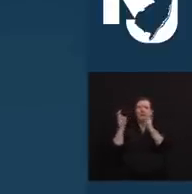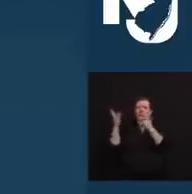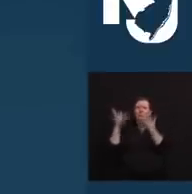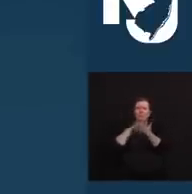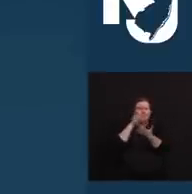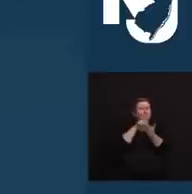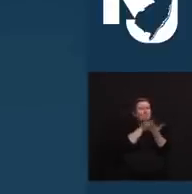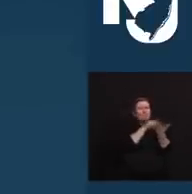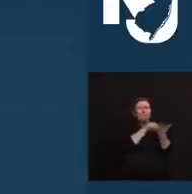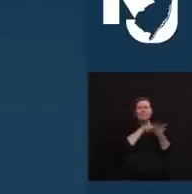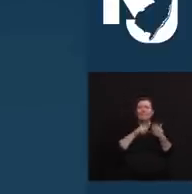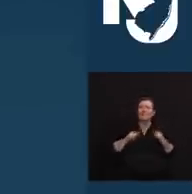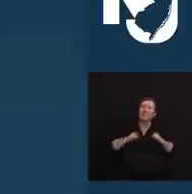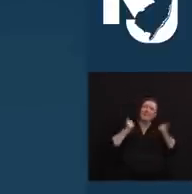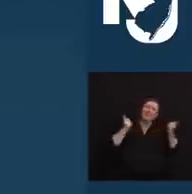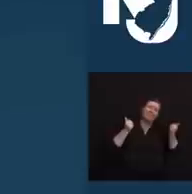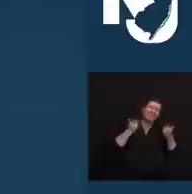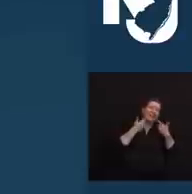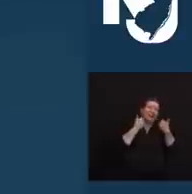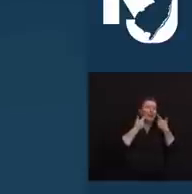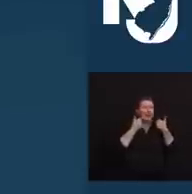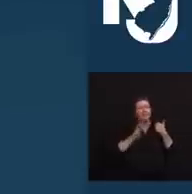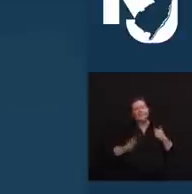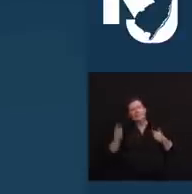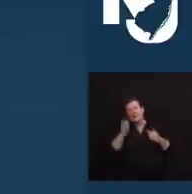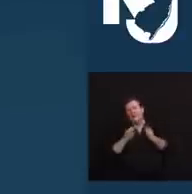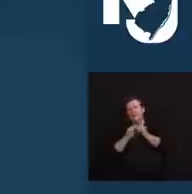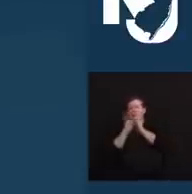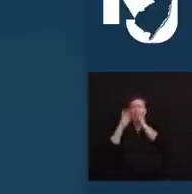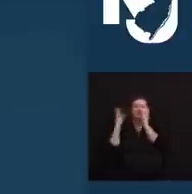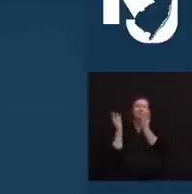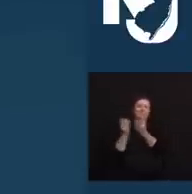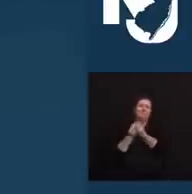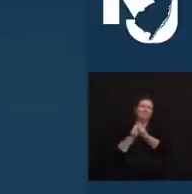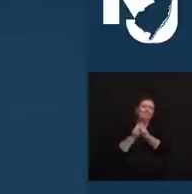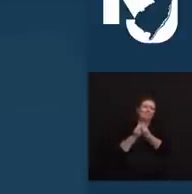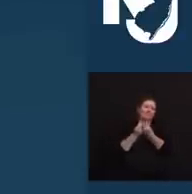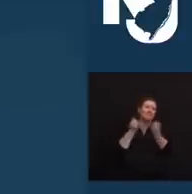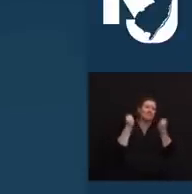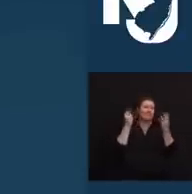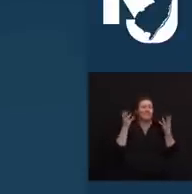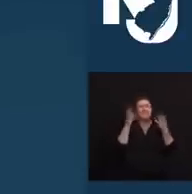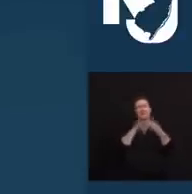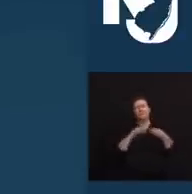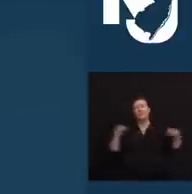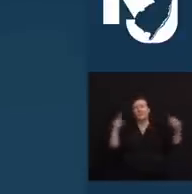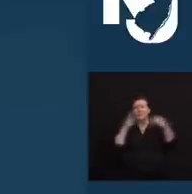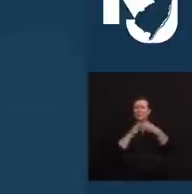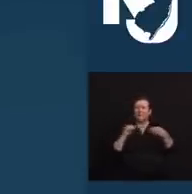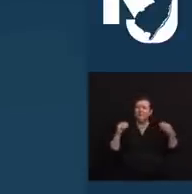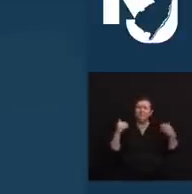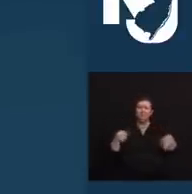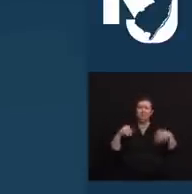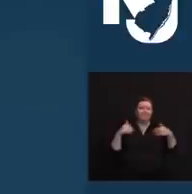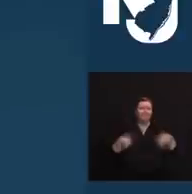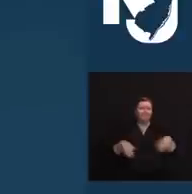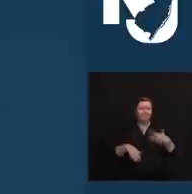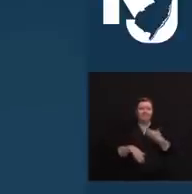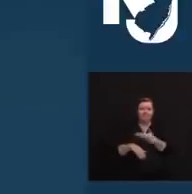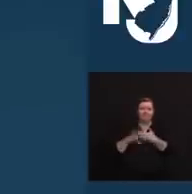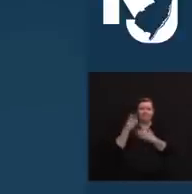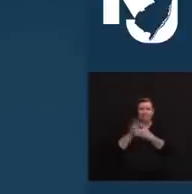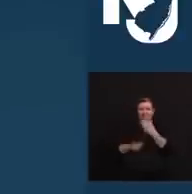share stories of his travels with his friends and colleagues. Chris left us on December